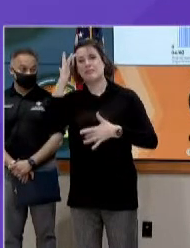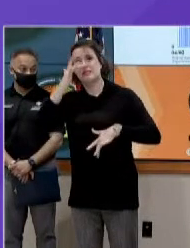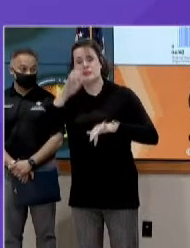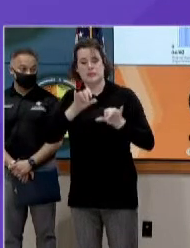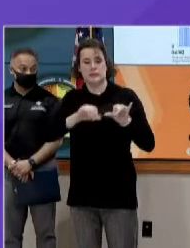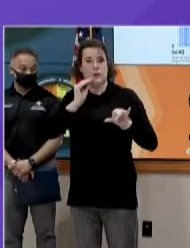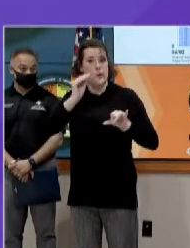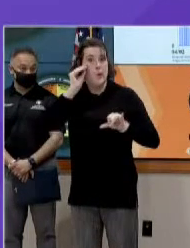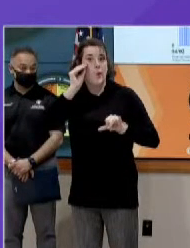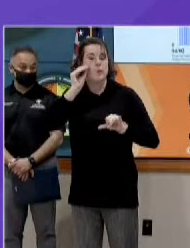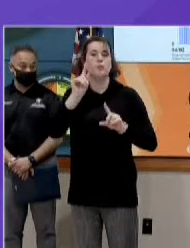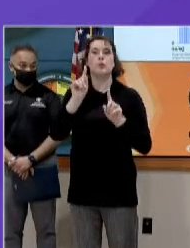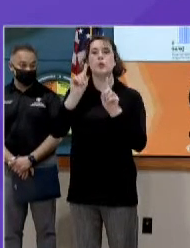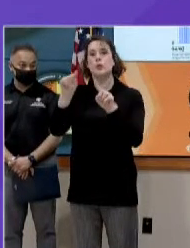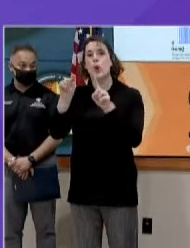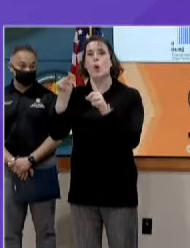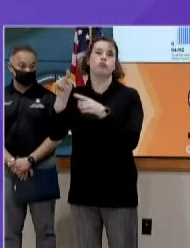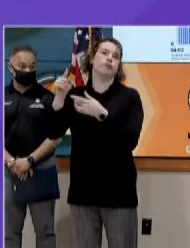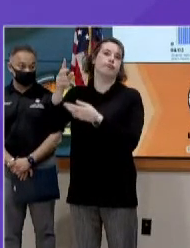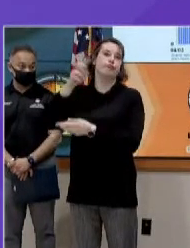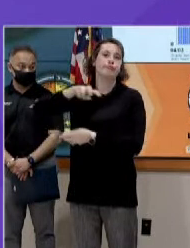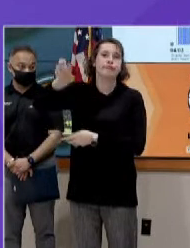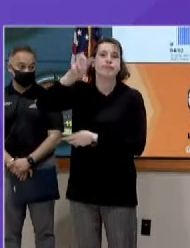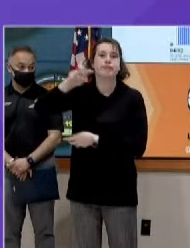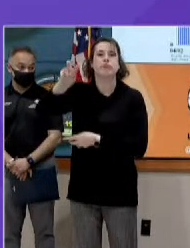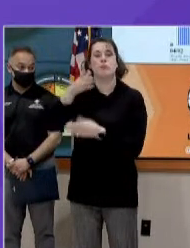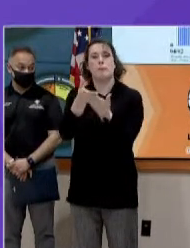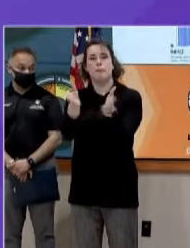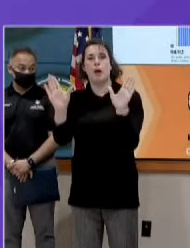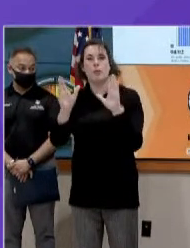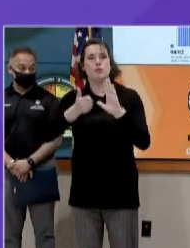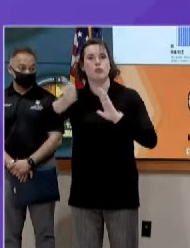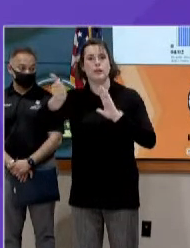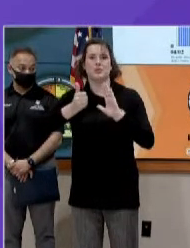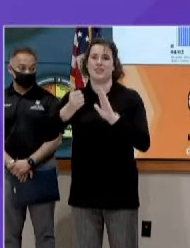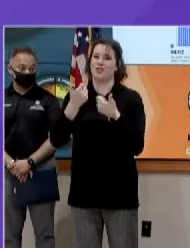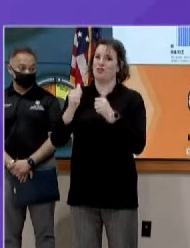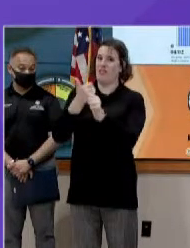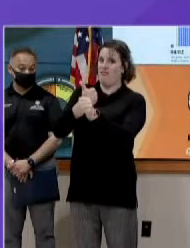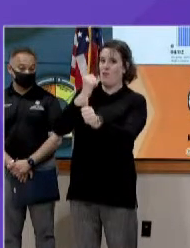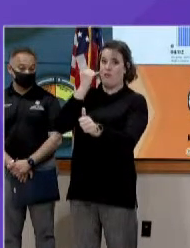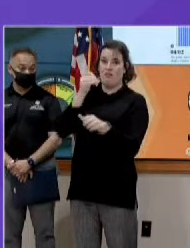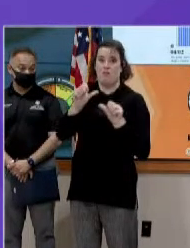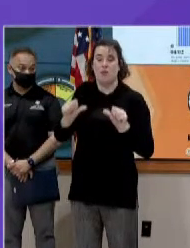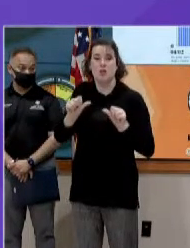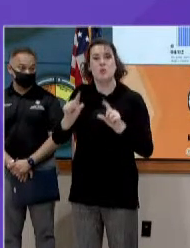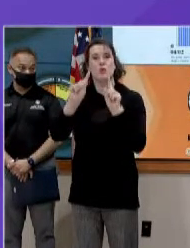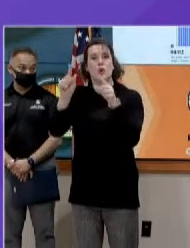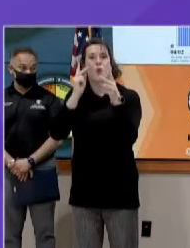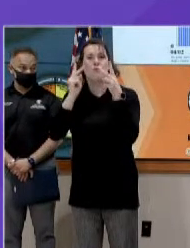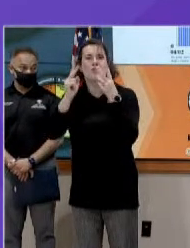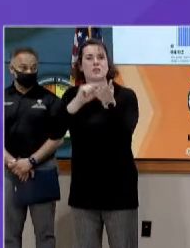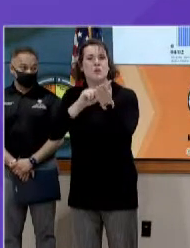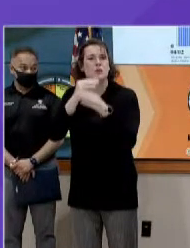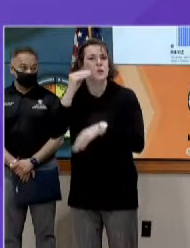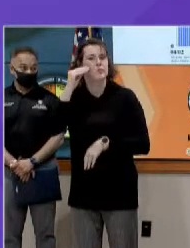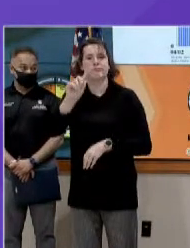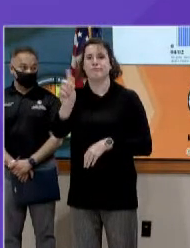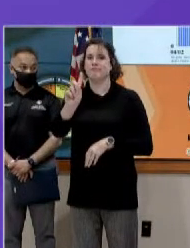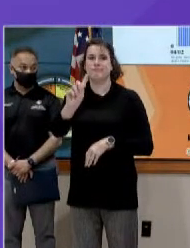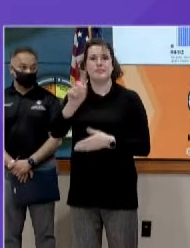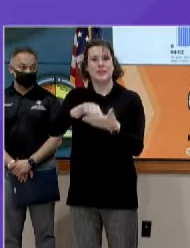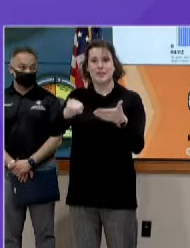non-essential personal travel, non-essential business, public transportation where possible. Cancel visits to nursing homes, long-term care